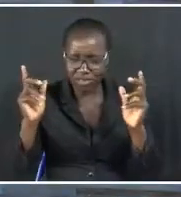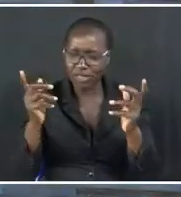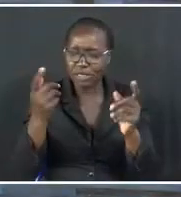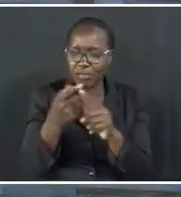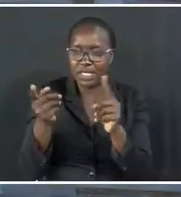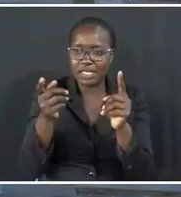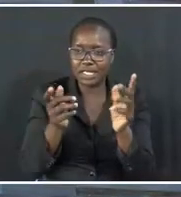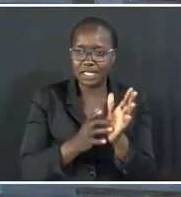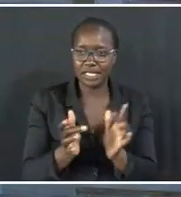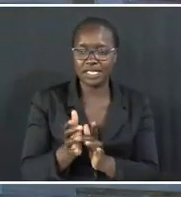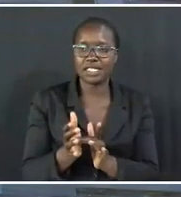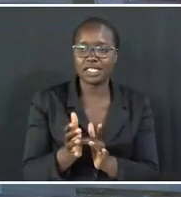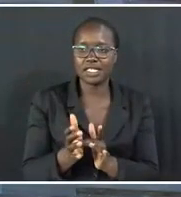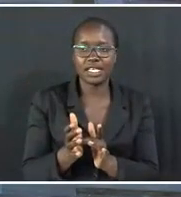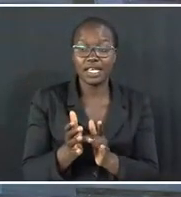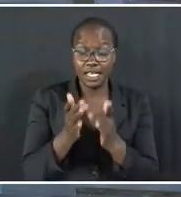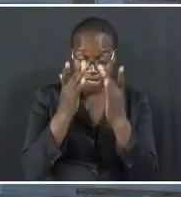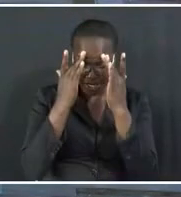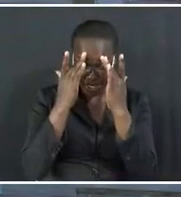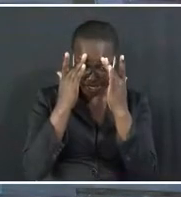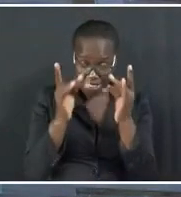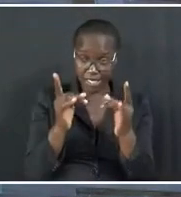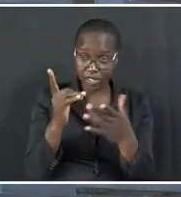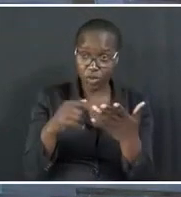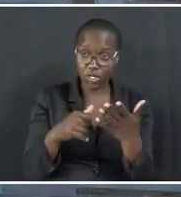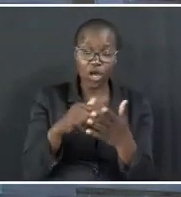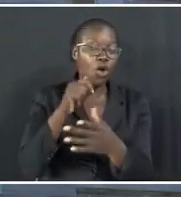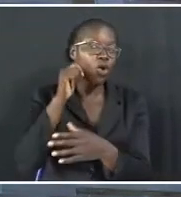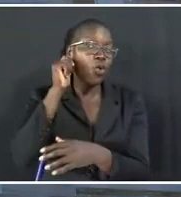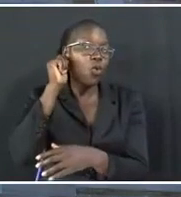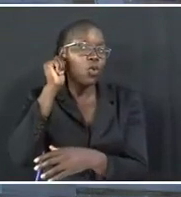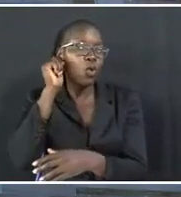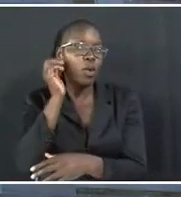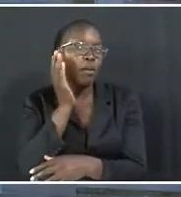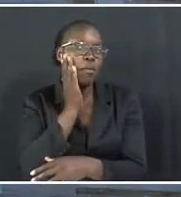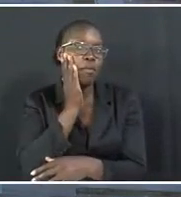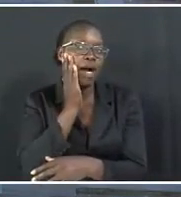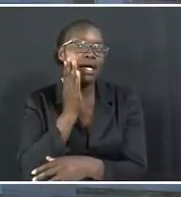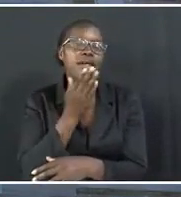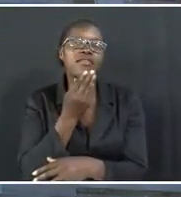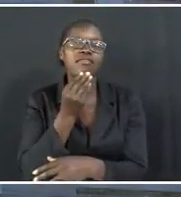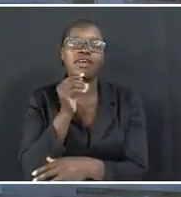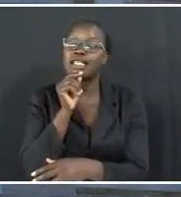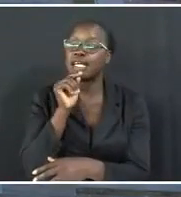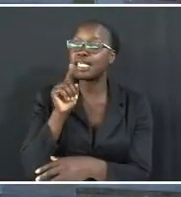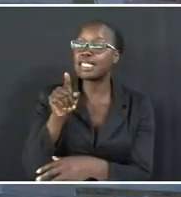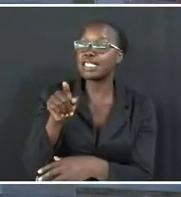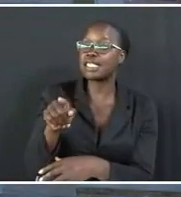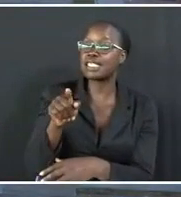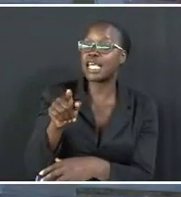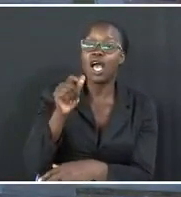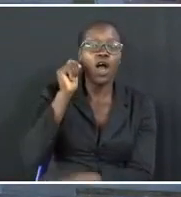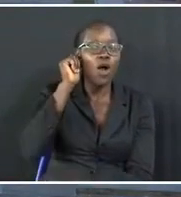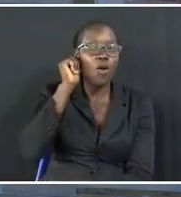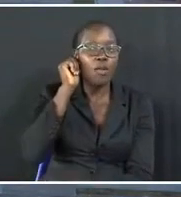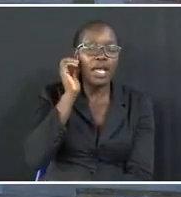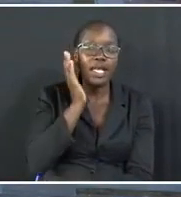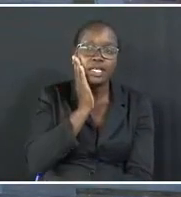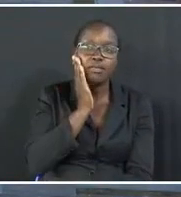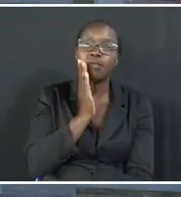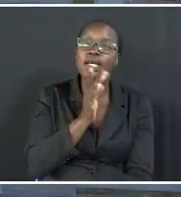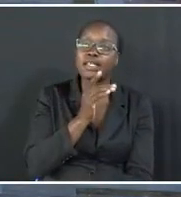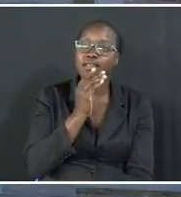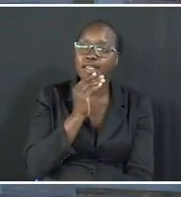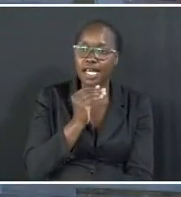But Jesus decided that he would obey his mom and dad. That he will do what? Obey